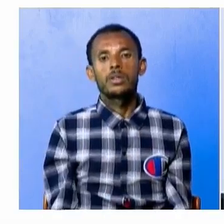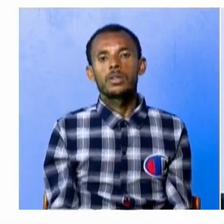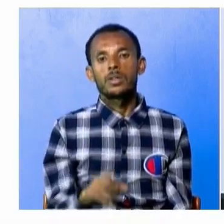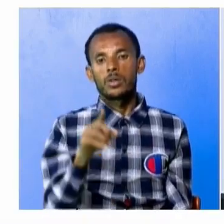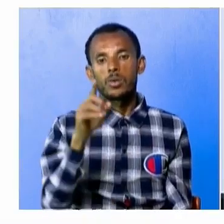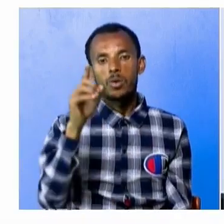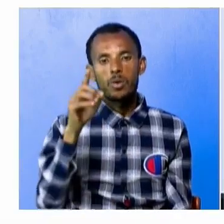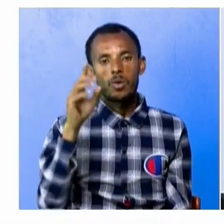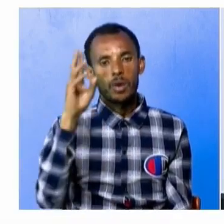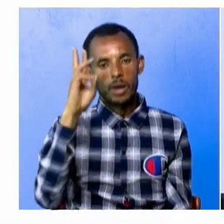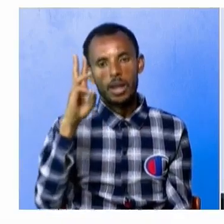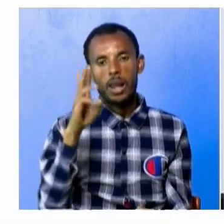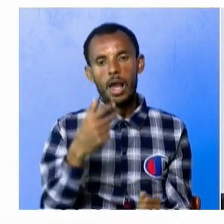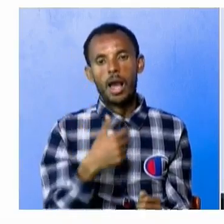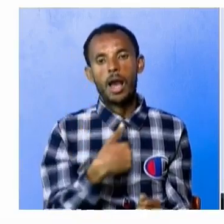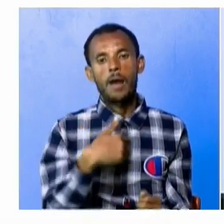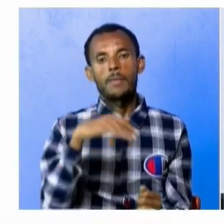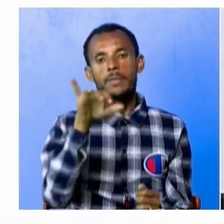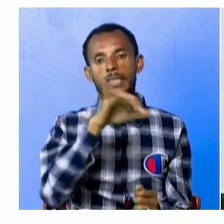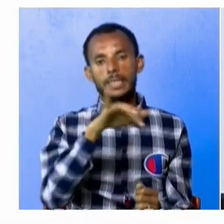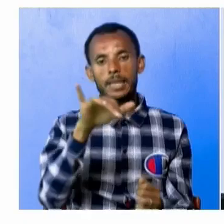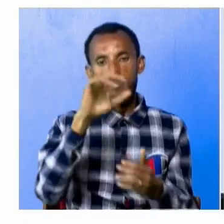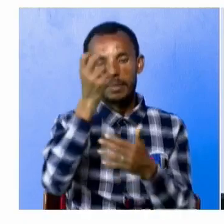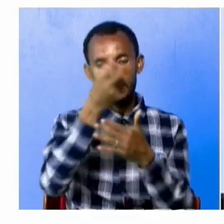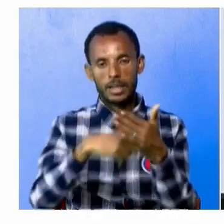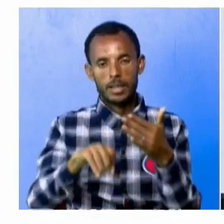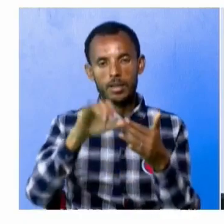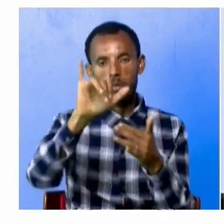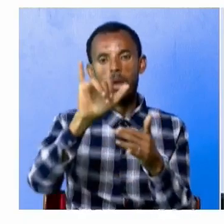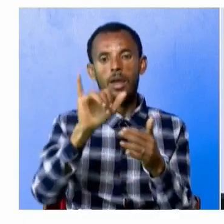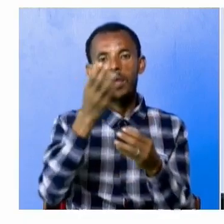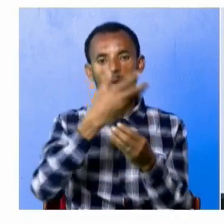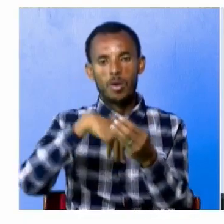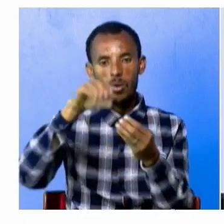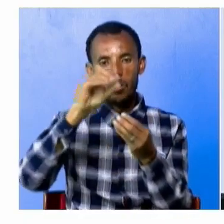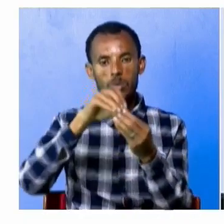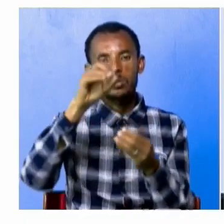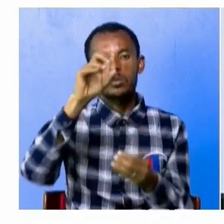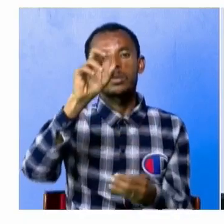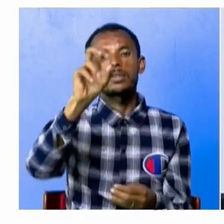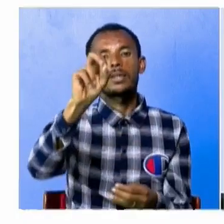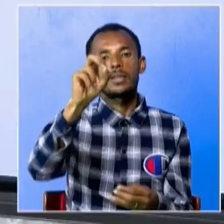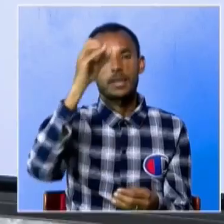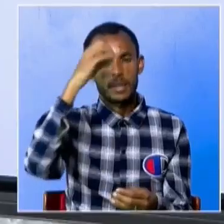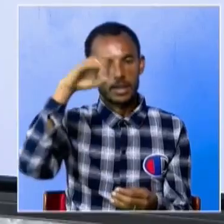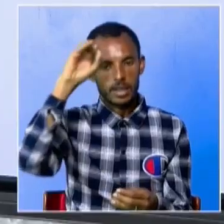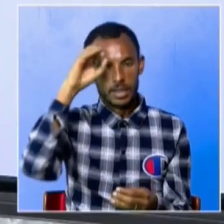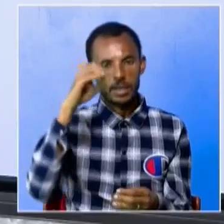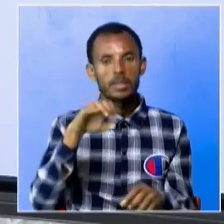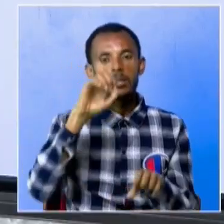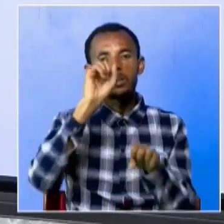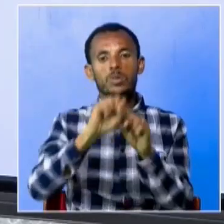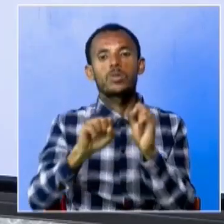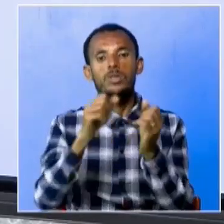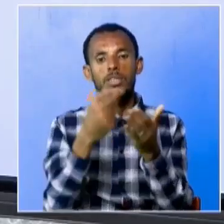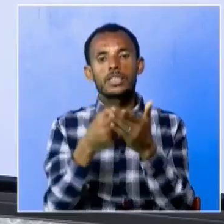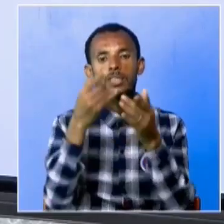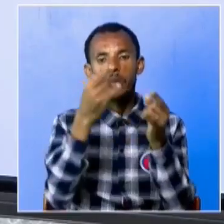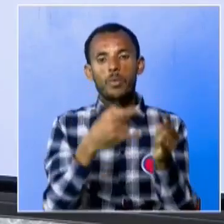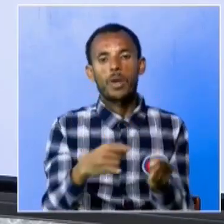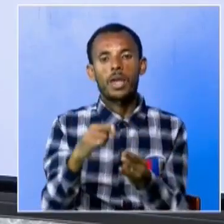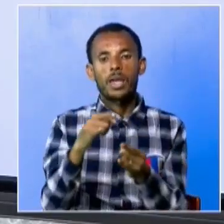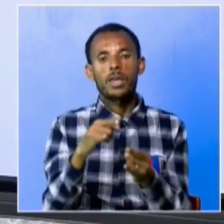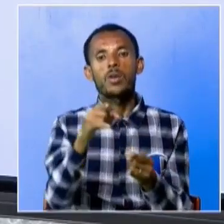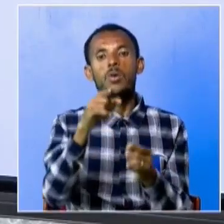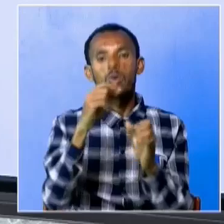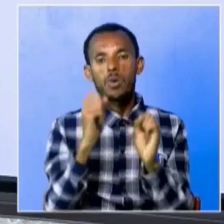Unfortunately, we will have the same result. So y is also 30 degree, okay? So this way we can calculate